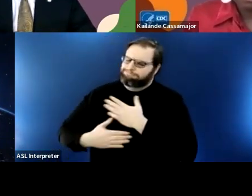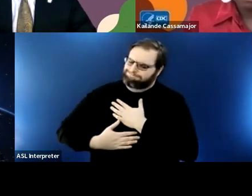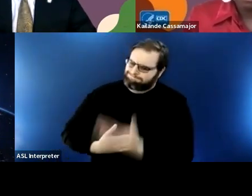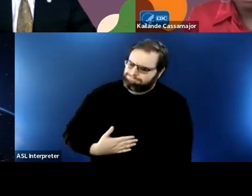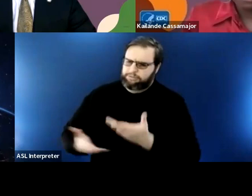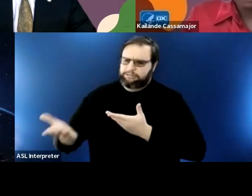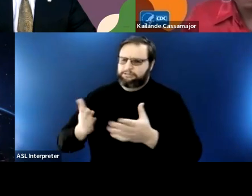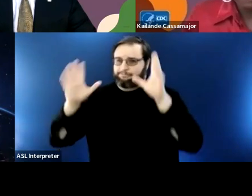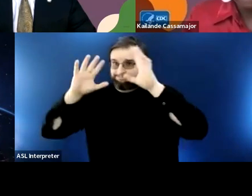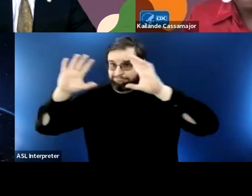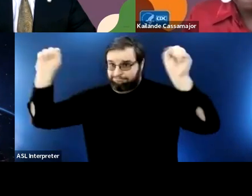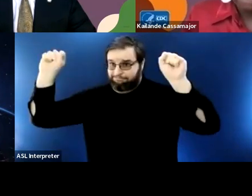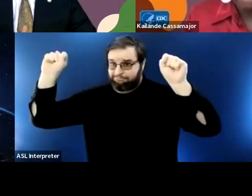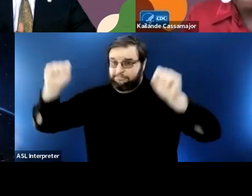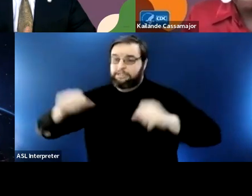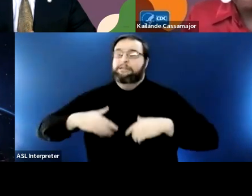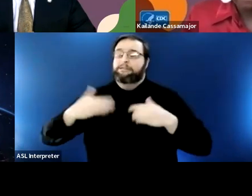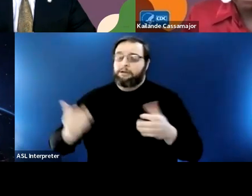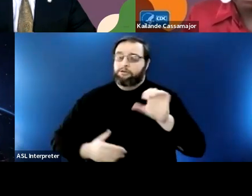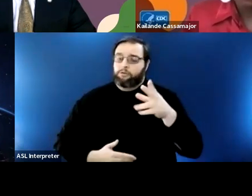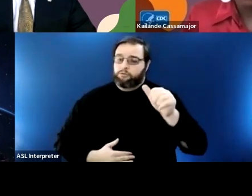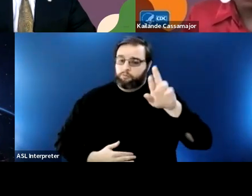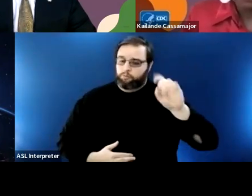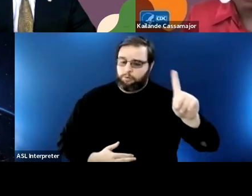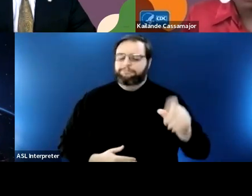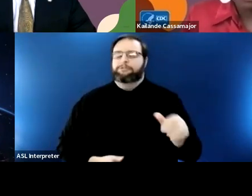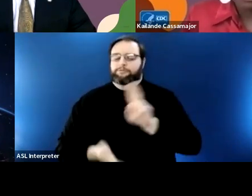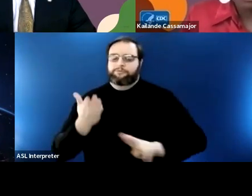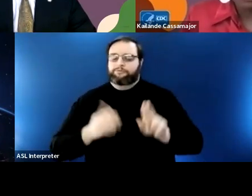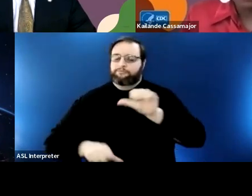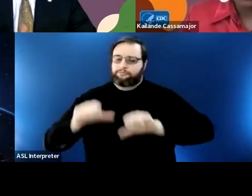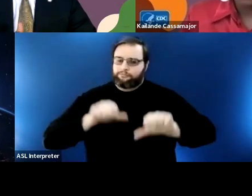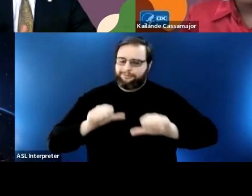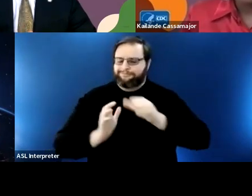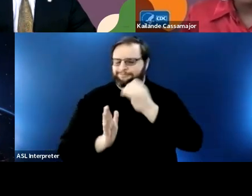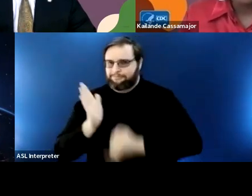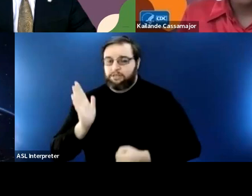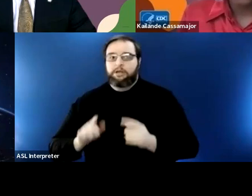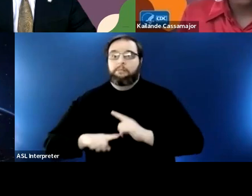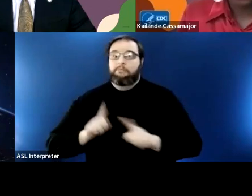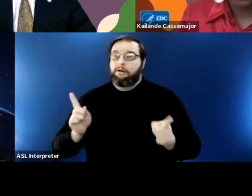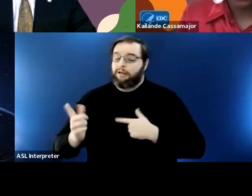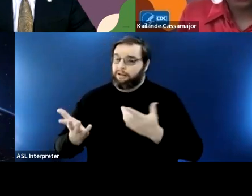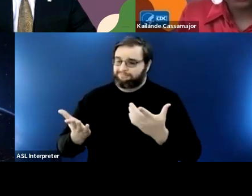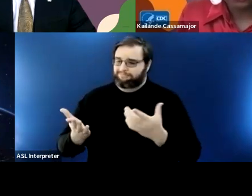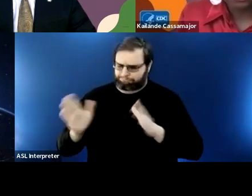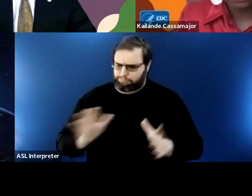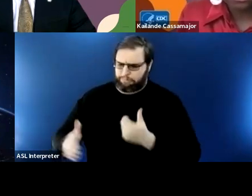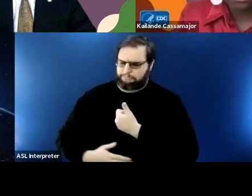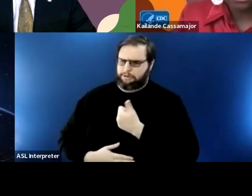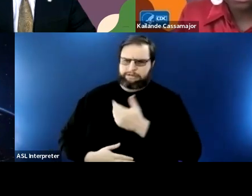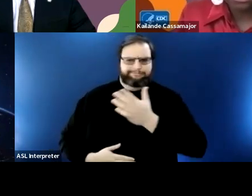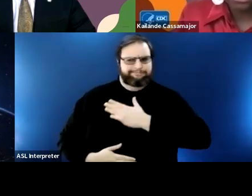the president of Charles R. Drew University of Medicine and Science. Right. But I never finish preparing myself